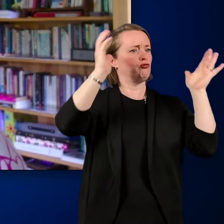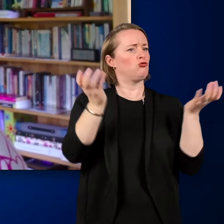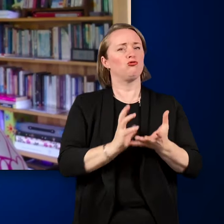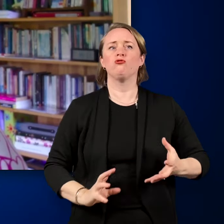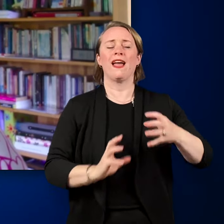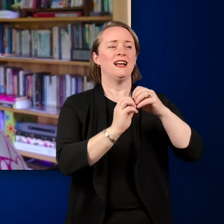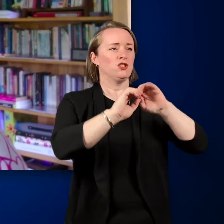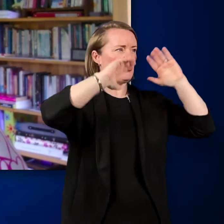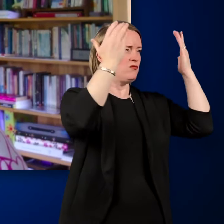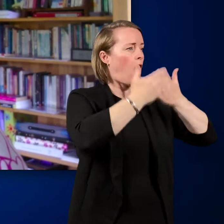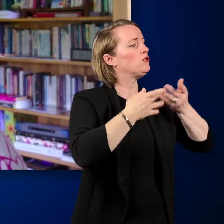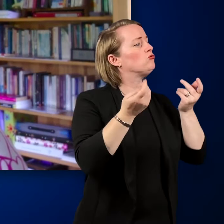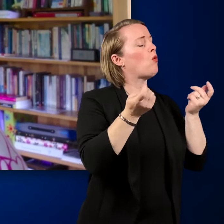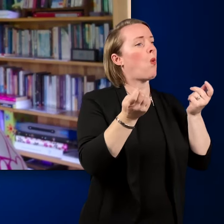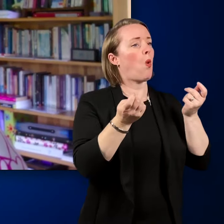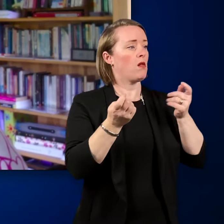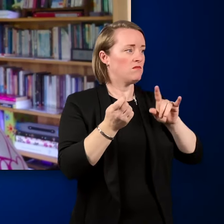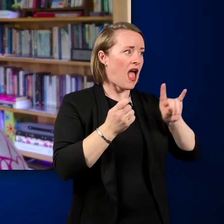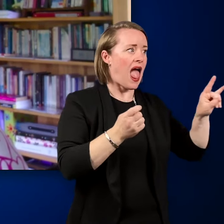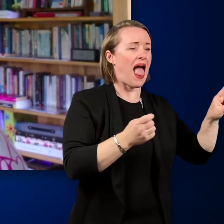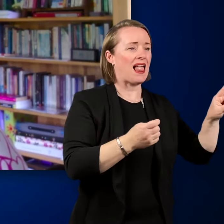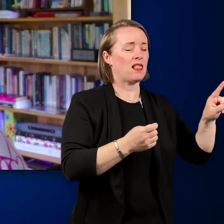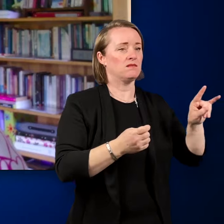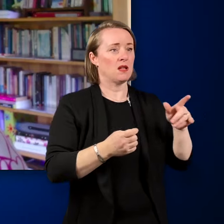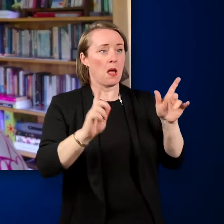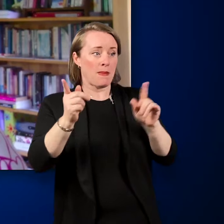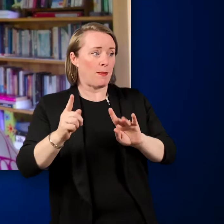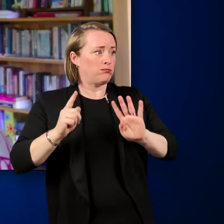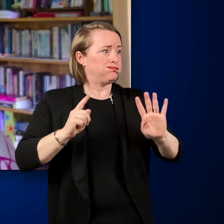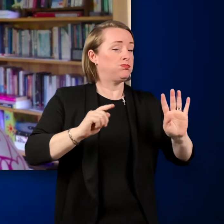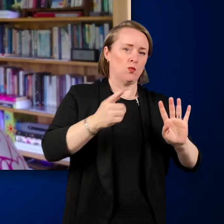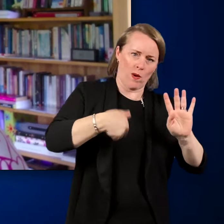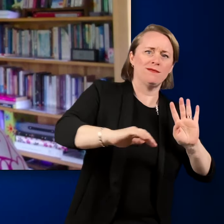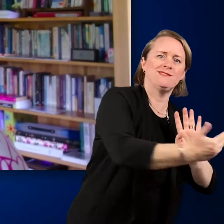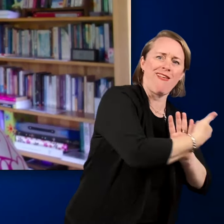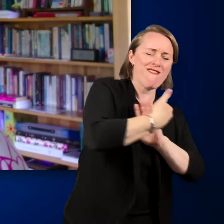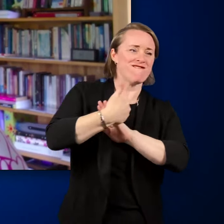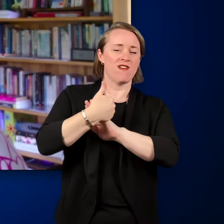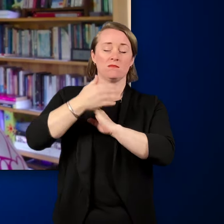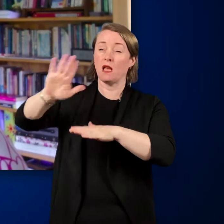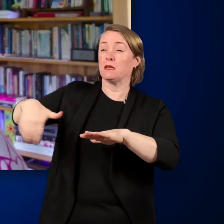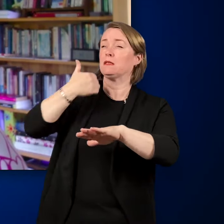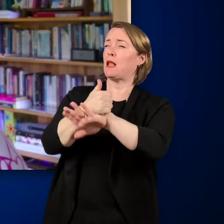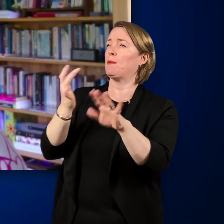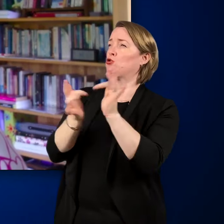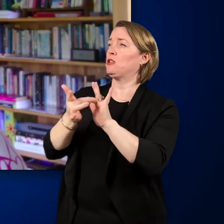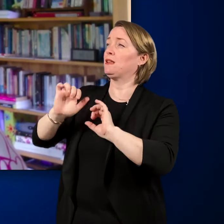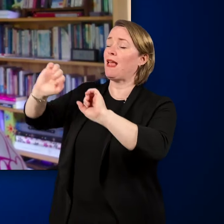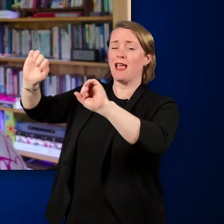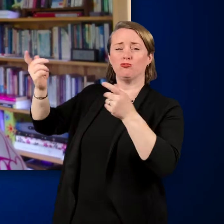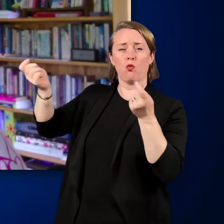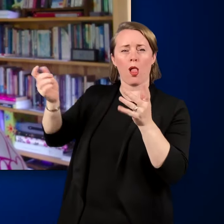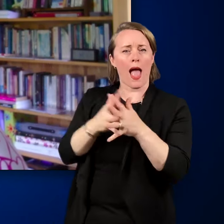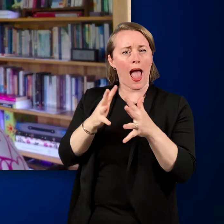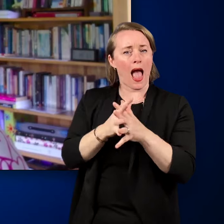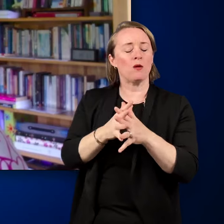over darkness, to plunder hell, to rescue those headed there, and to establish the rule of Jesus wherever we